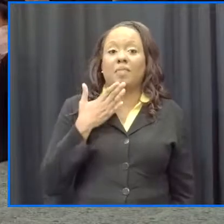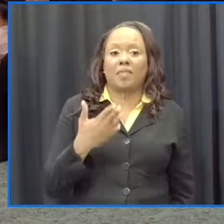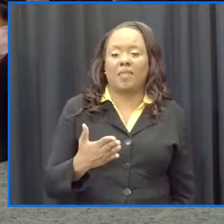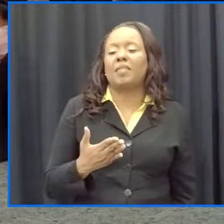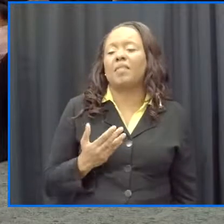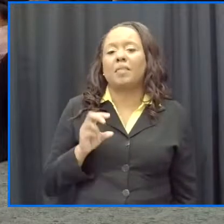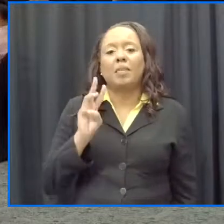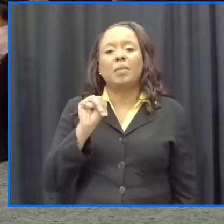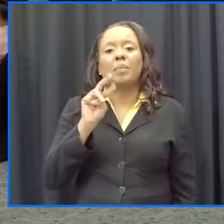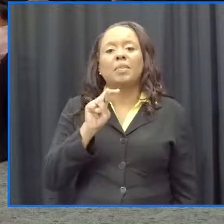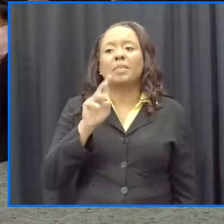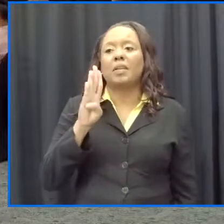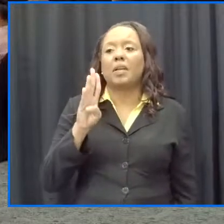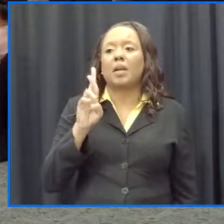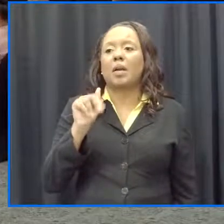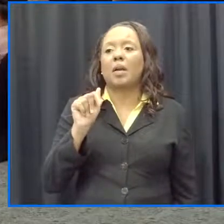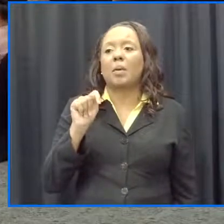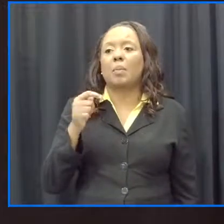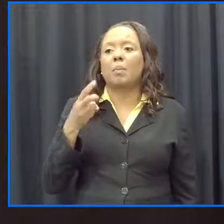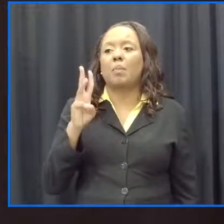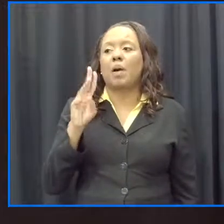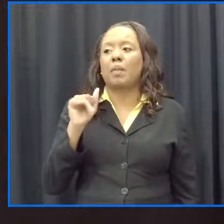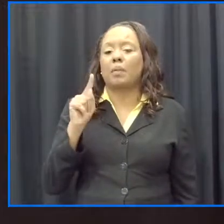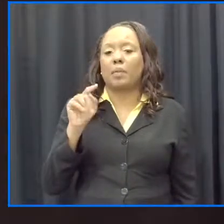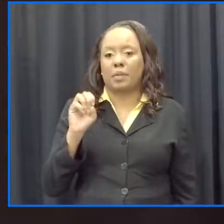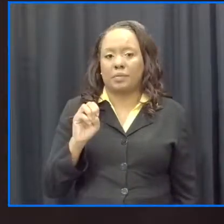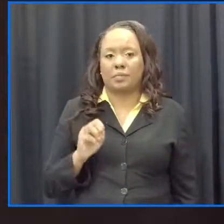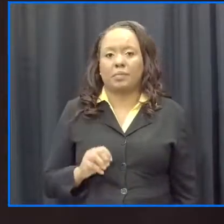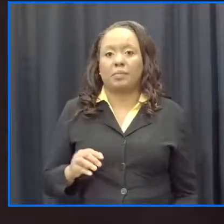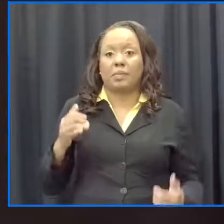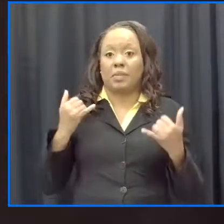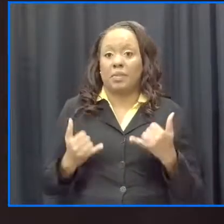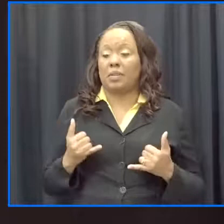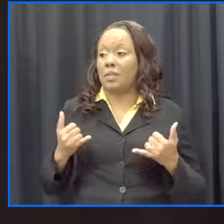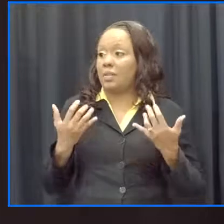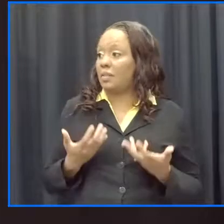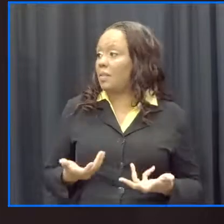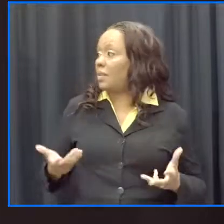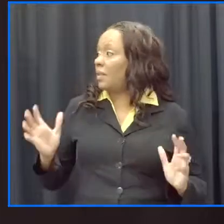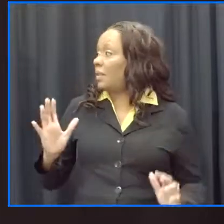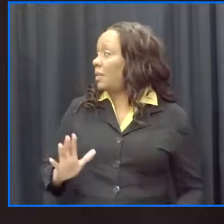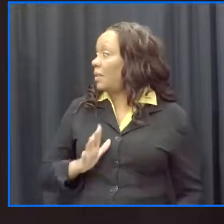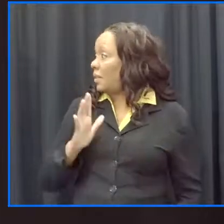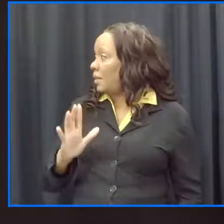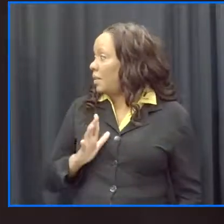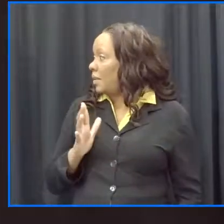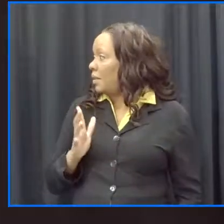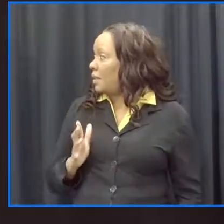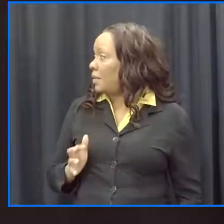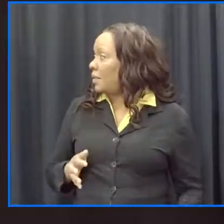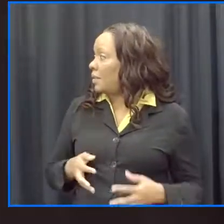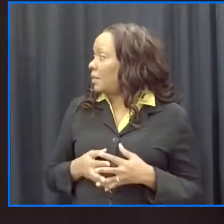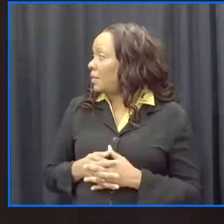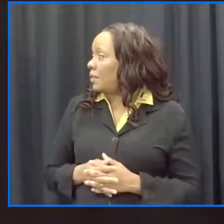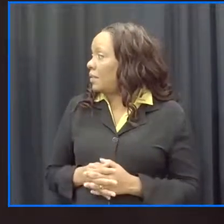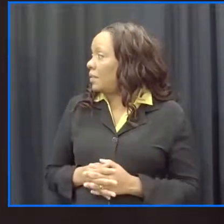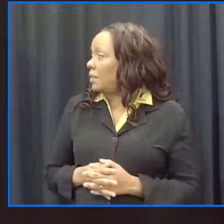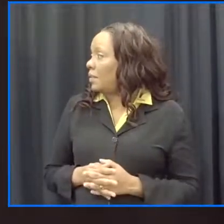Thank you, Mr. Adriel Brathwaite. This brings us to the end of the formal part of this morning.